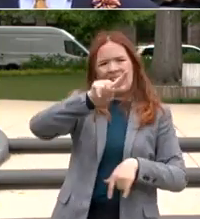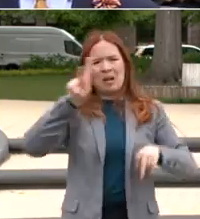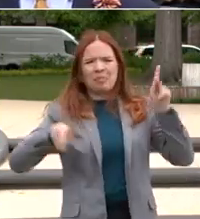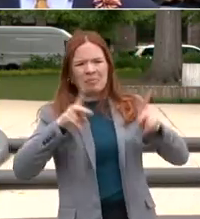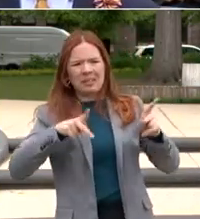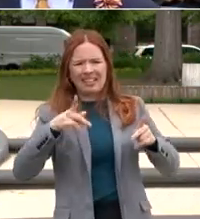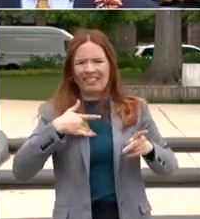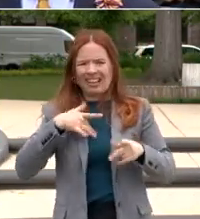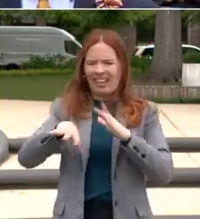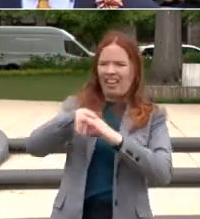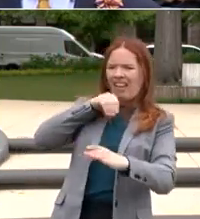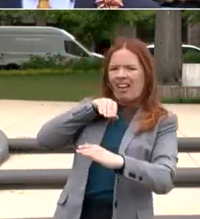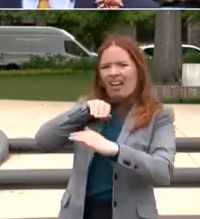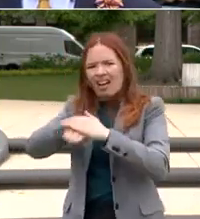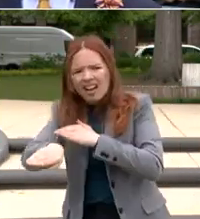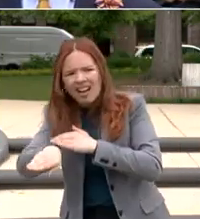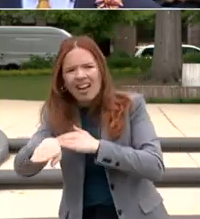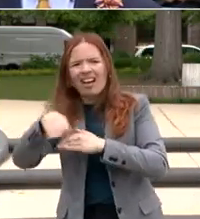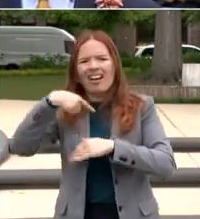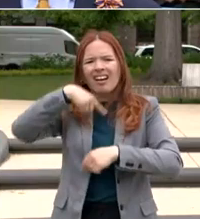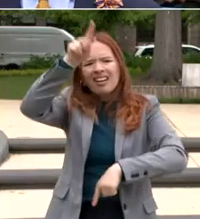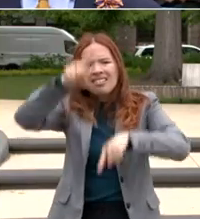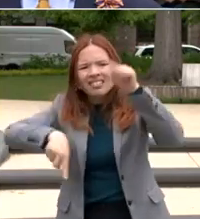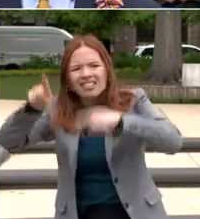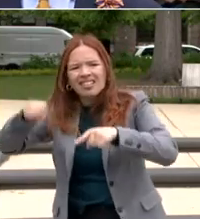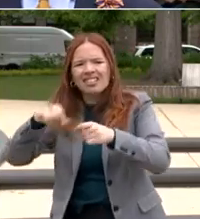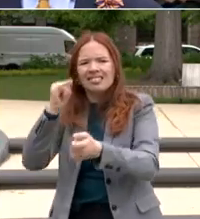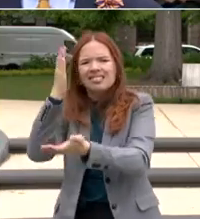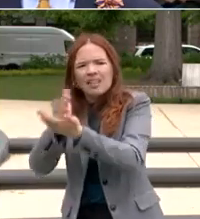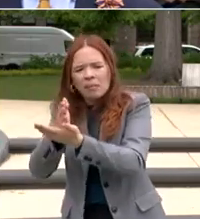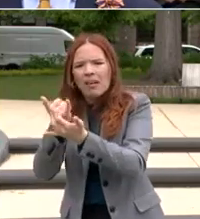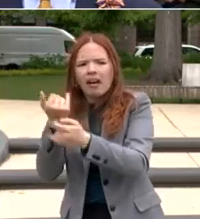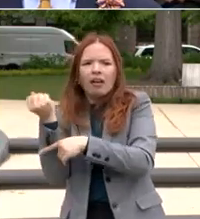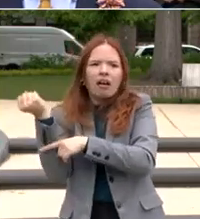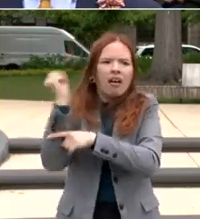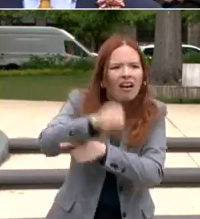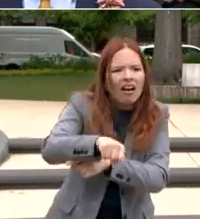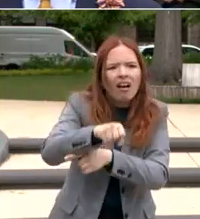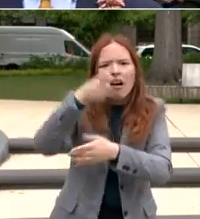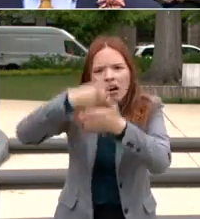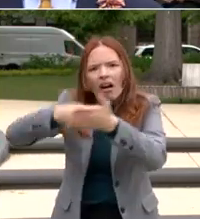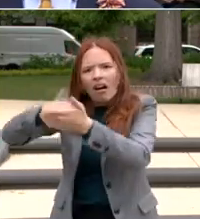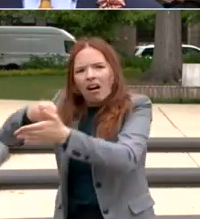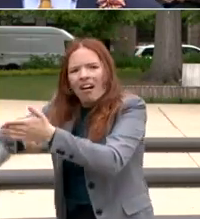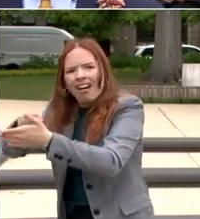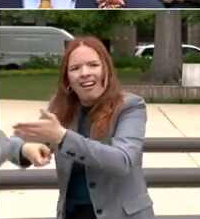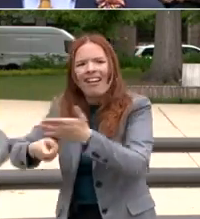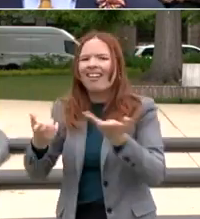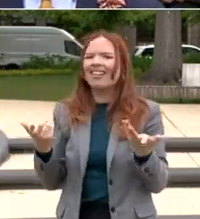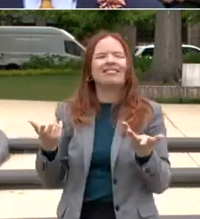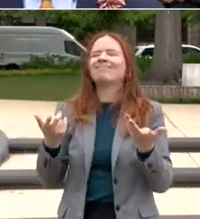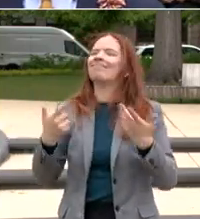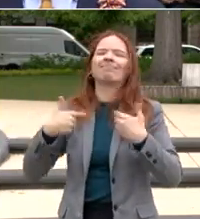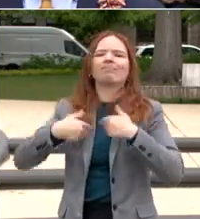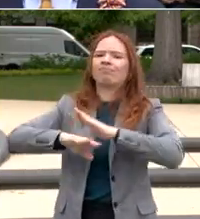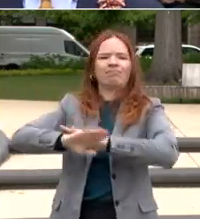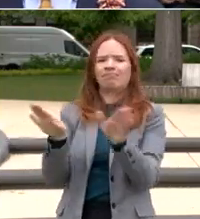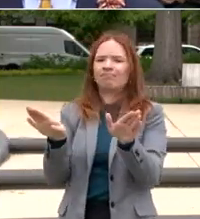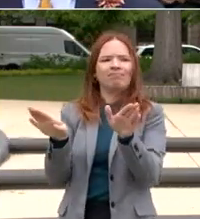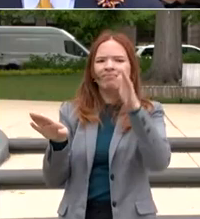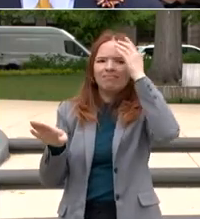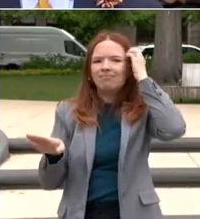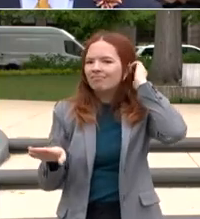rides at random spots just to beat the charges. So we can't be haphazard. We can't